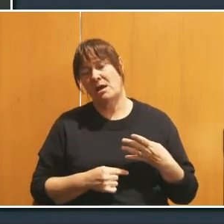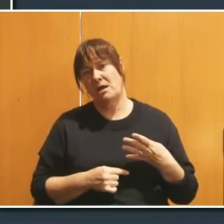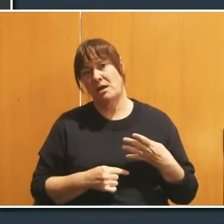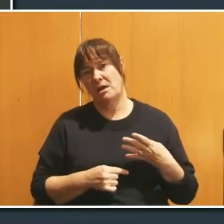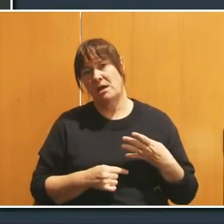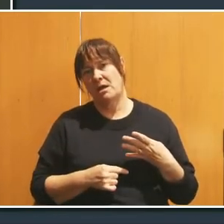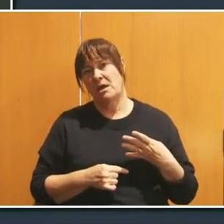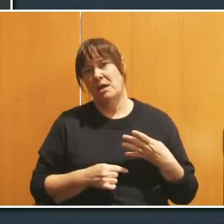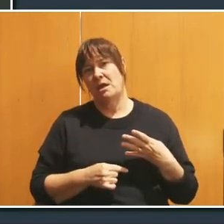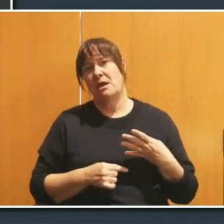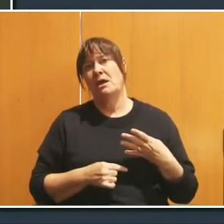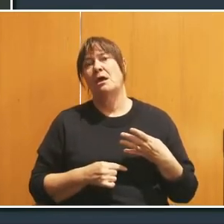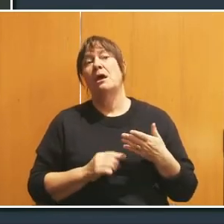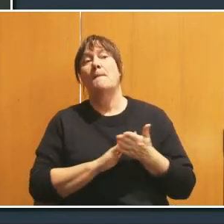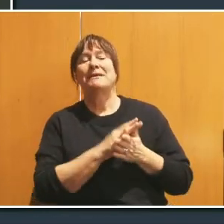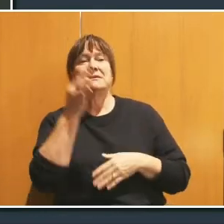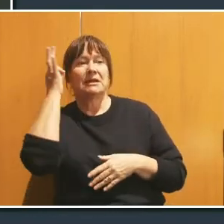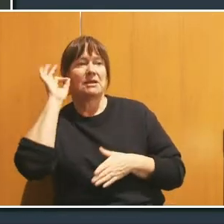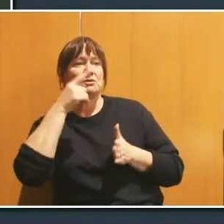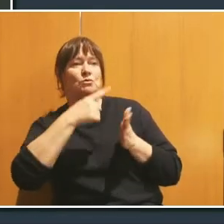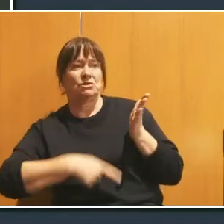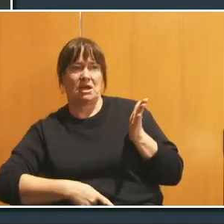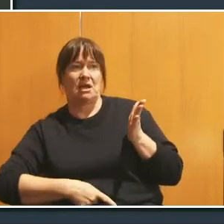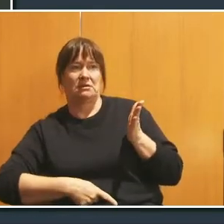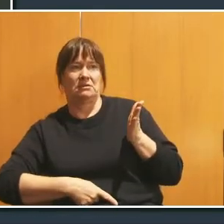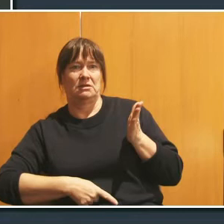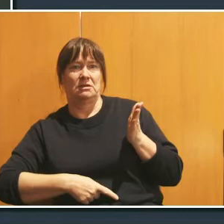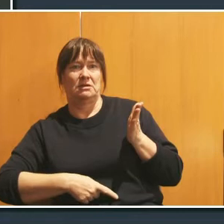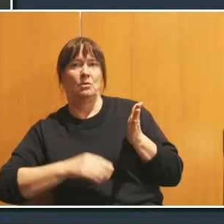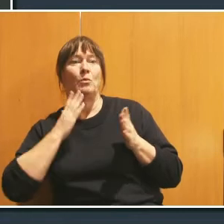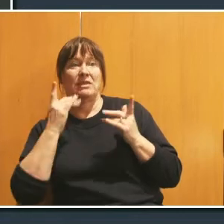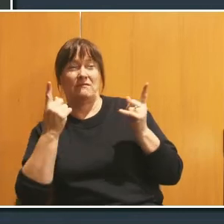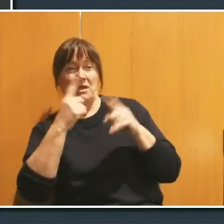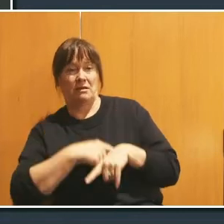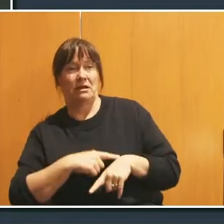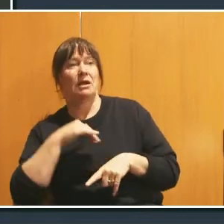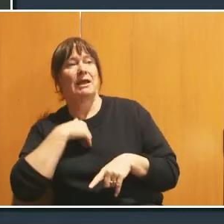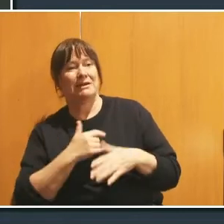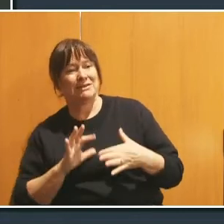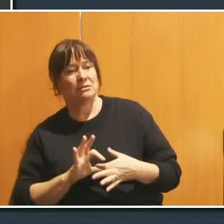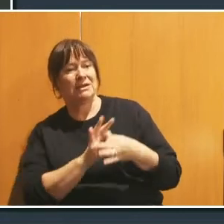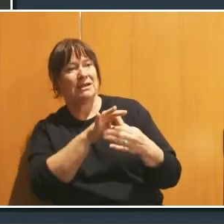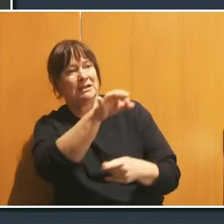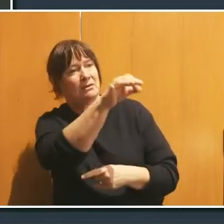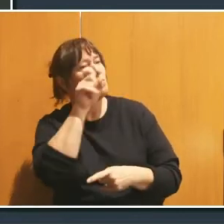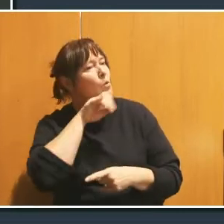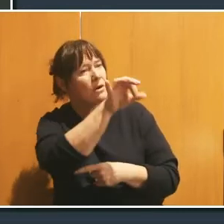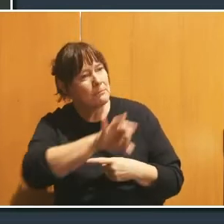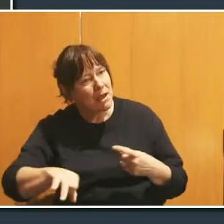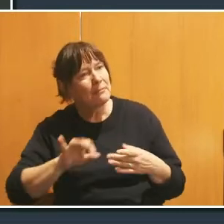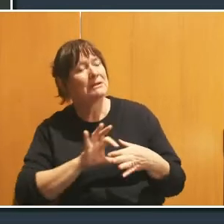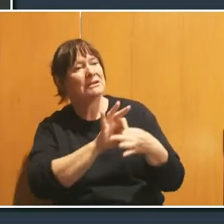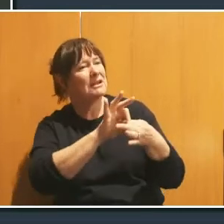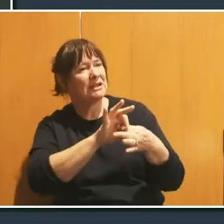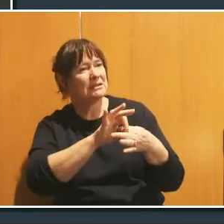enough from the developer to cover what our costs might be, worst case scenario. And the city should